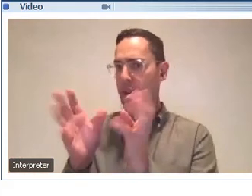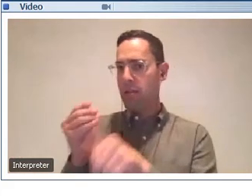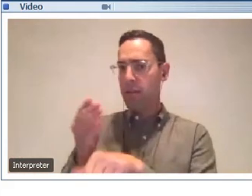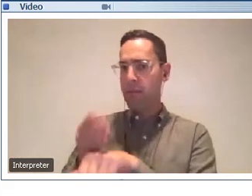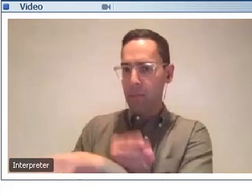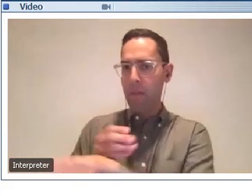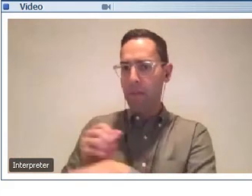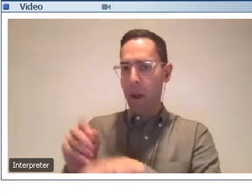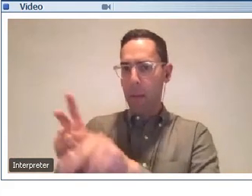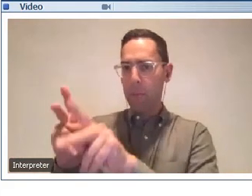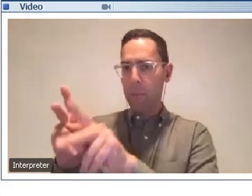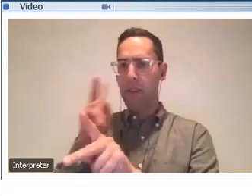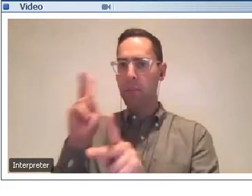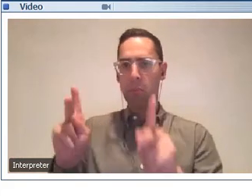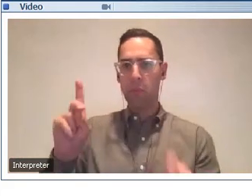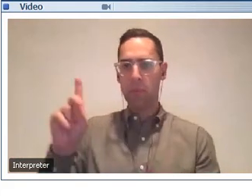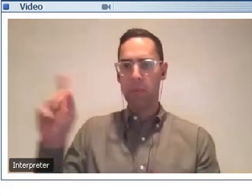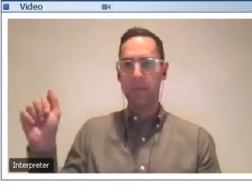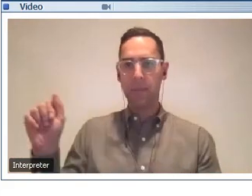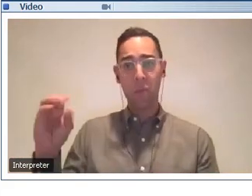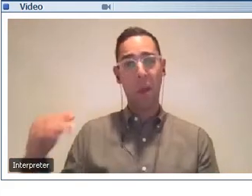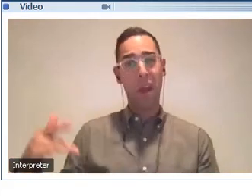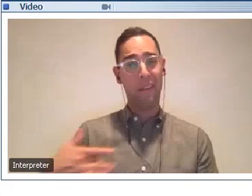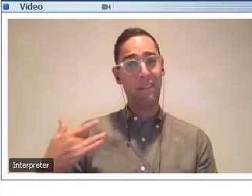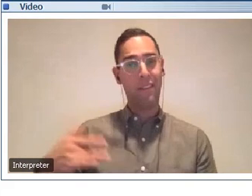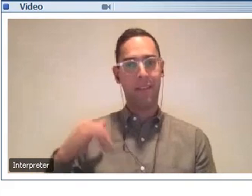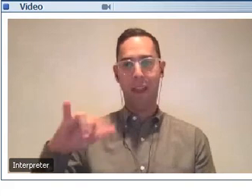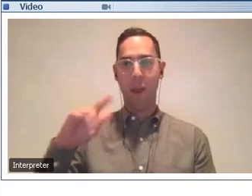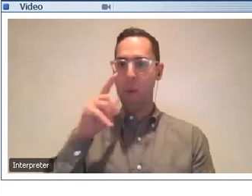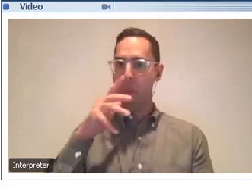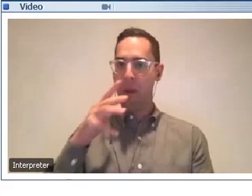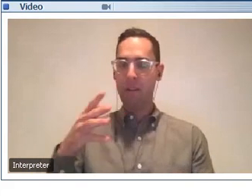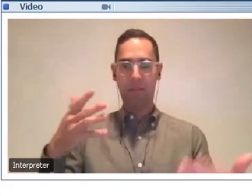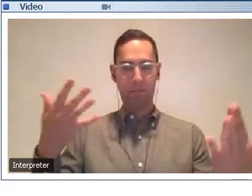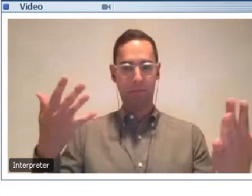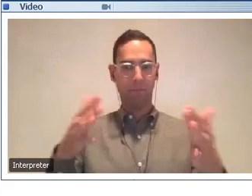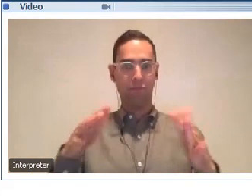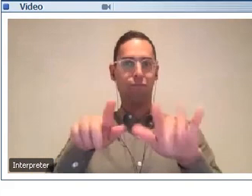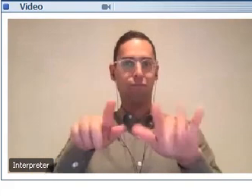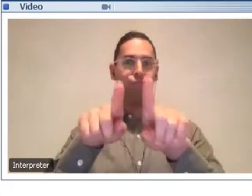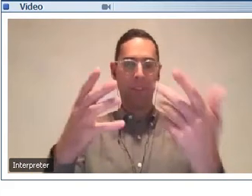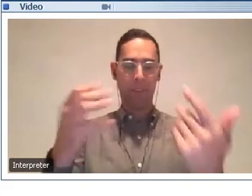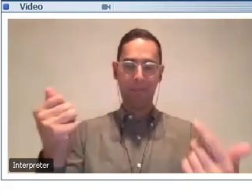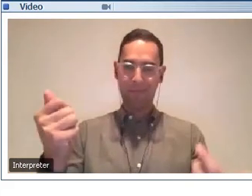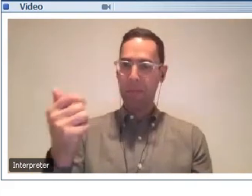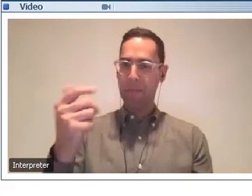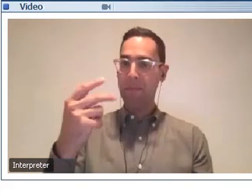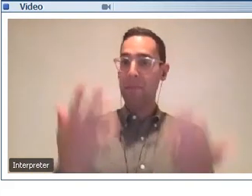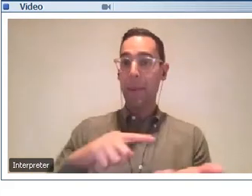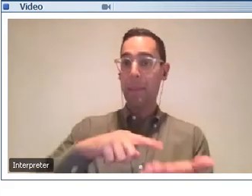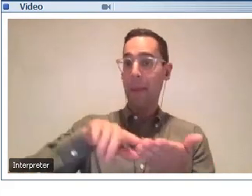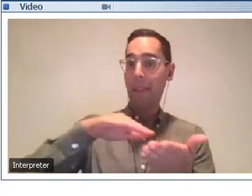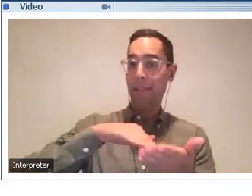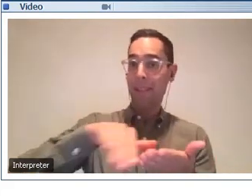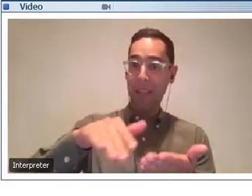two scenarios are going to collide a little bit, and I think that paid leave might be a really interesting opportunity to